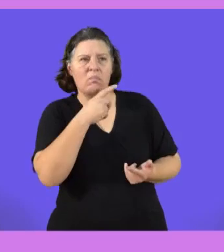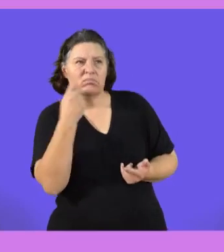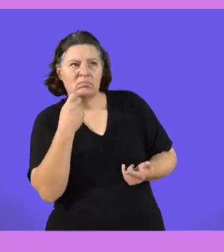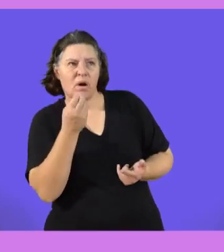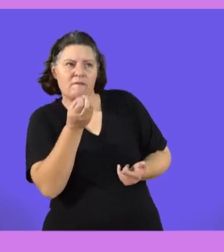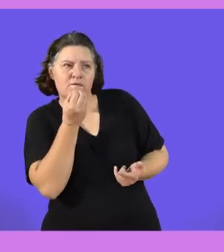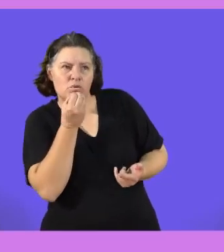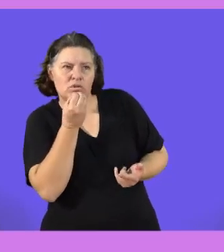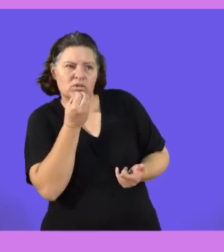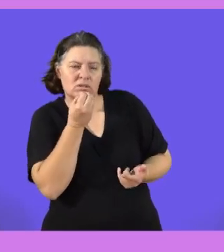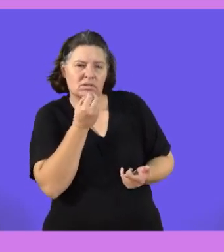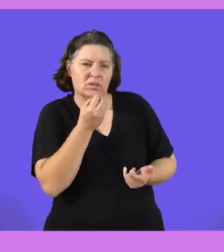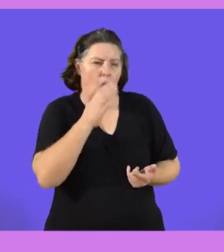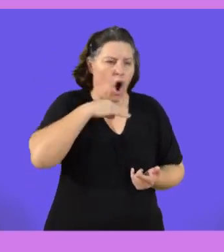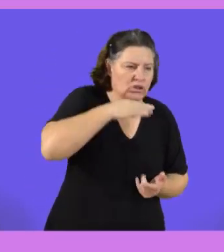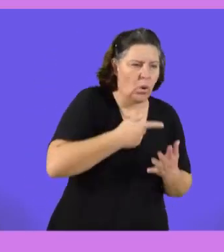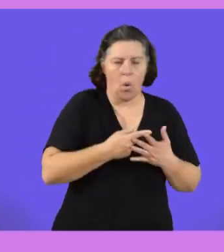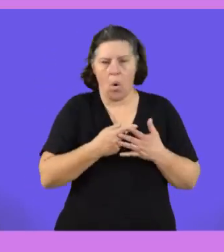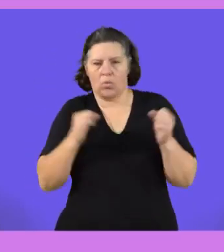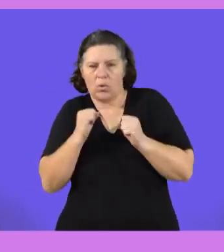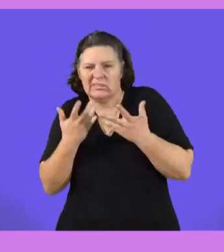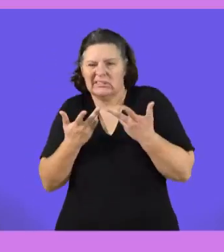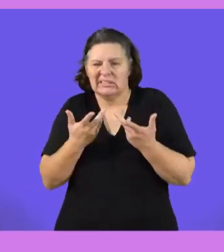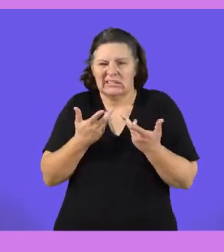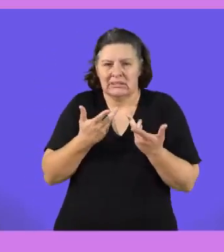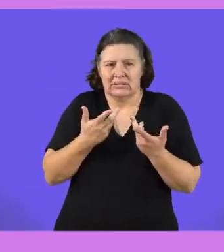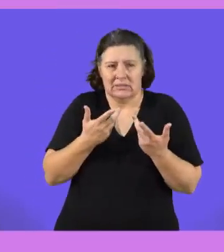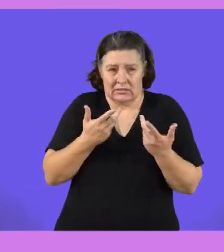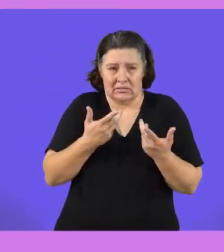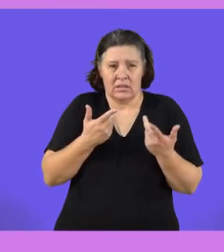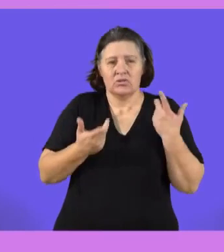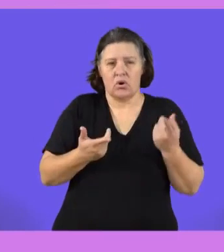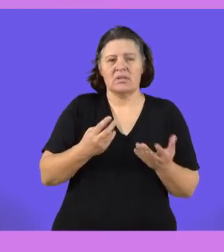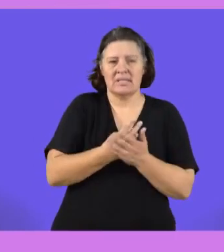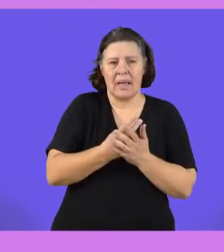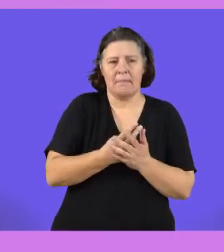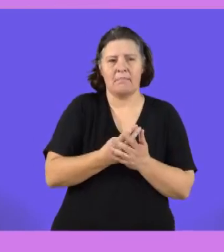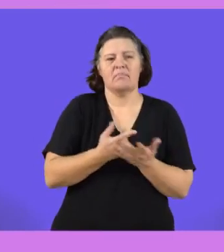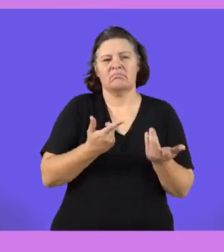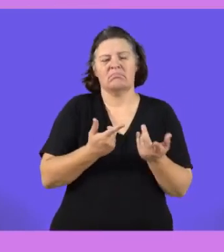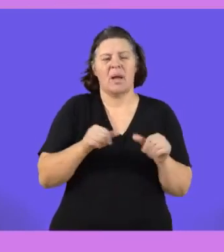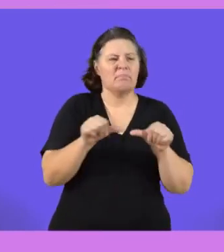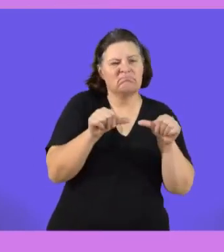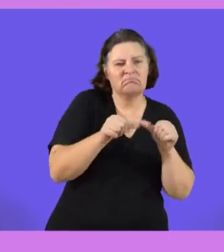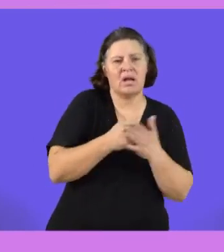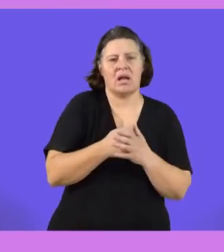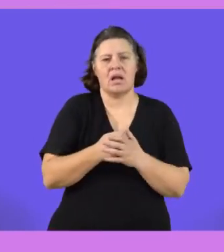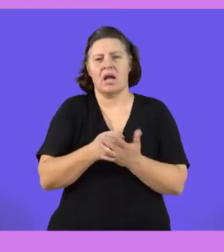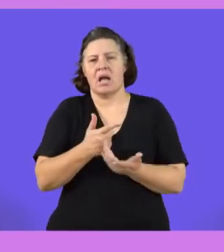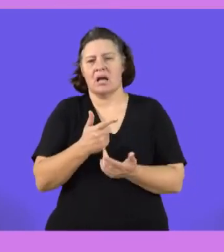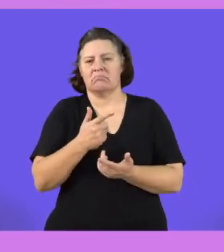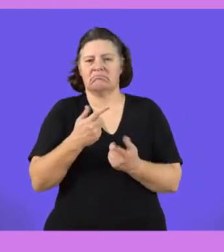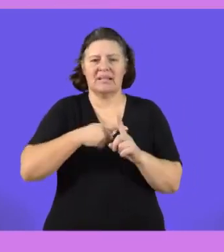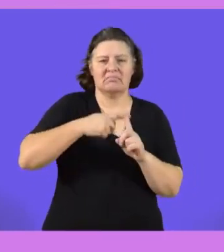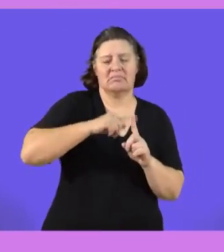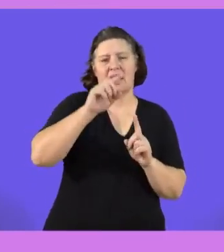food should be. Then typical measuring instruments that include thermometers such as digital, mercury, as well as your